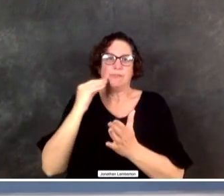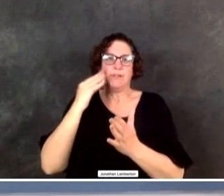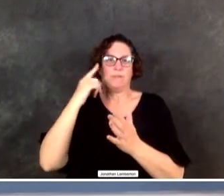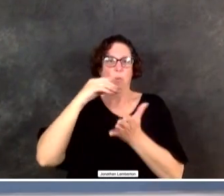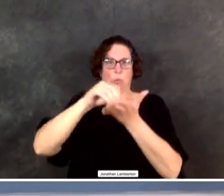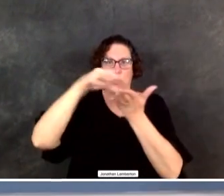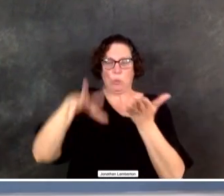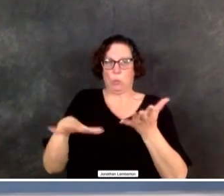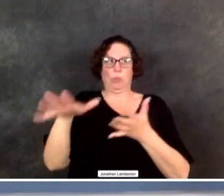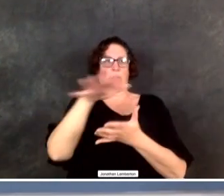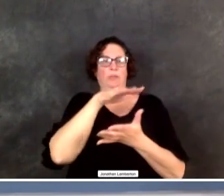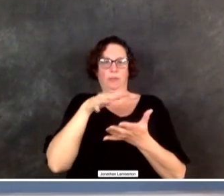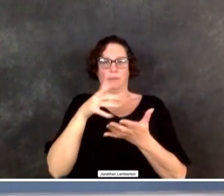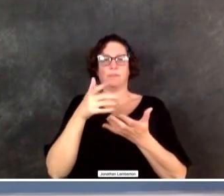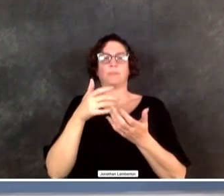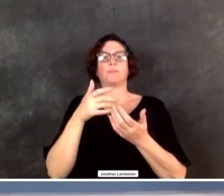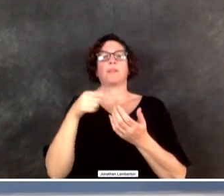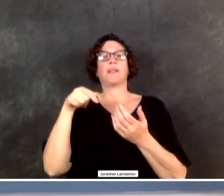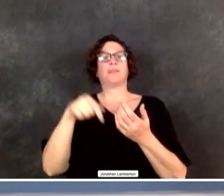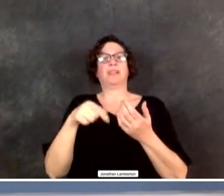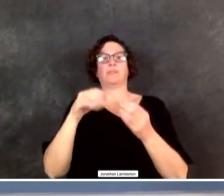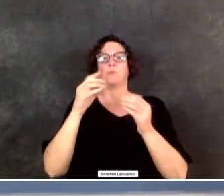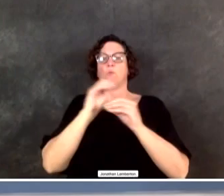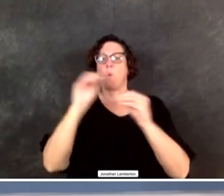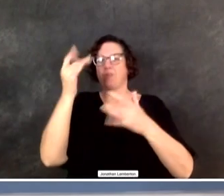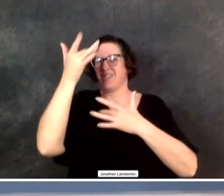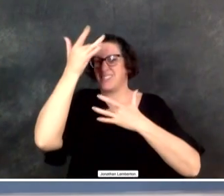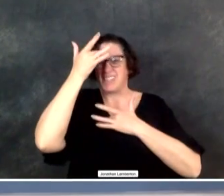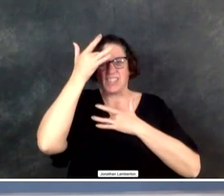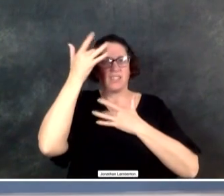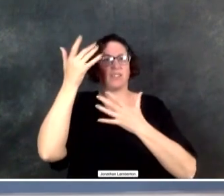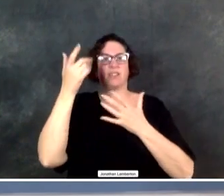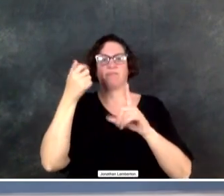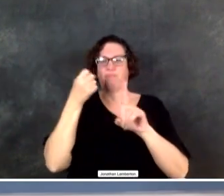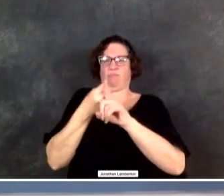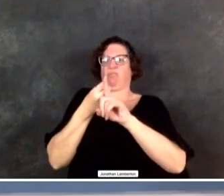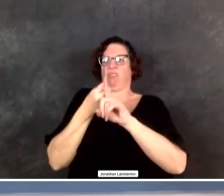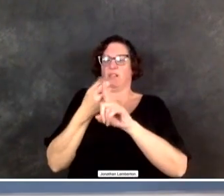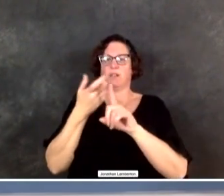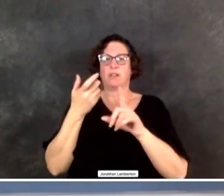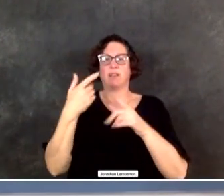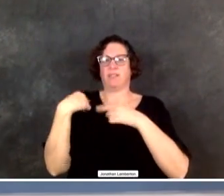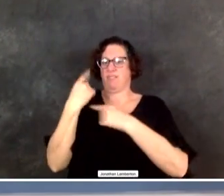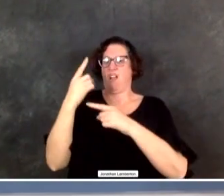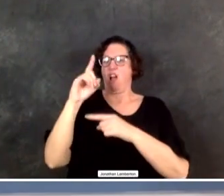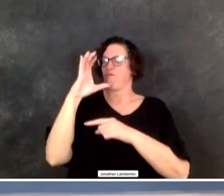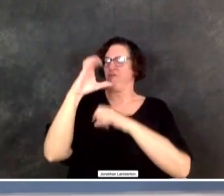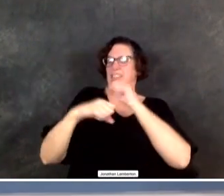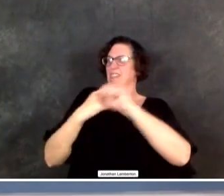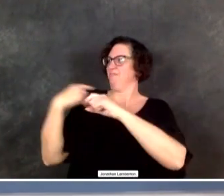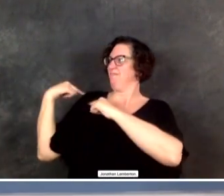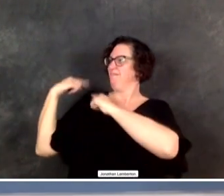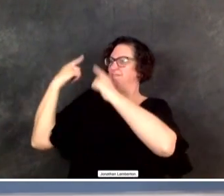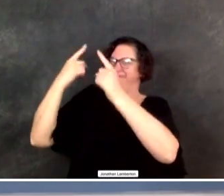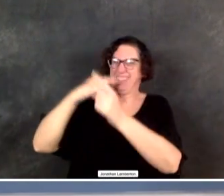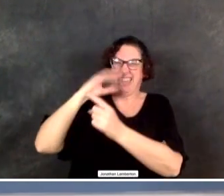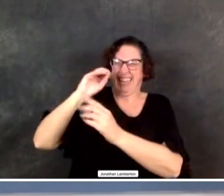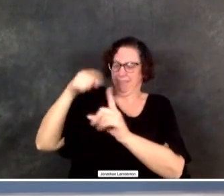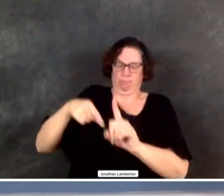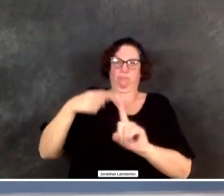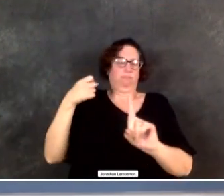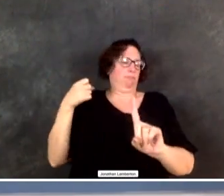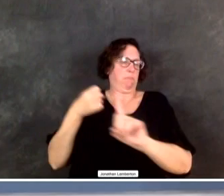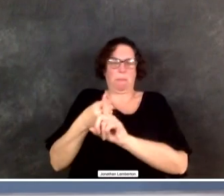students as well. And there are many, listen, as a teacher, I had many ways of monitoring student progress and were they actually mastering